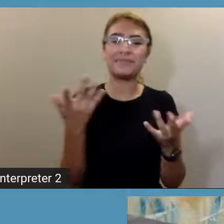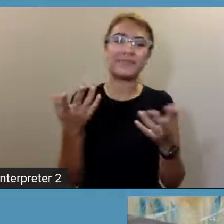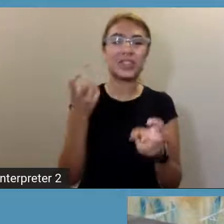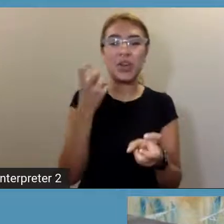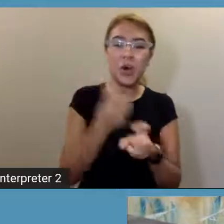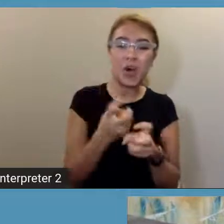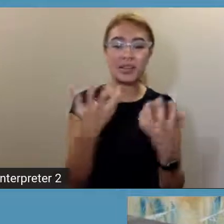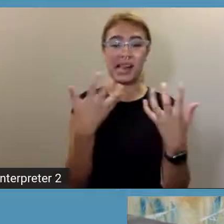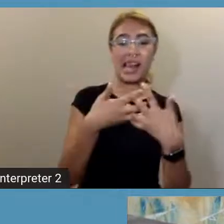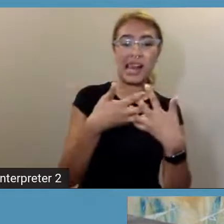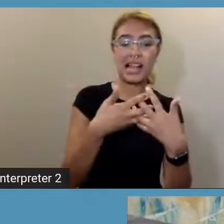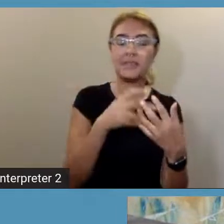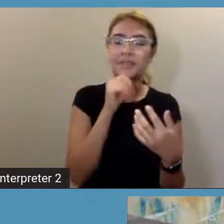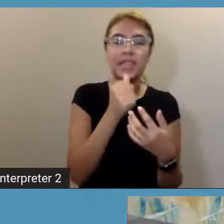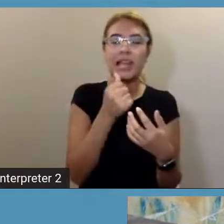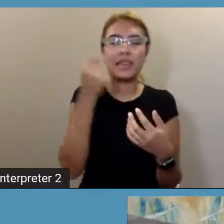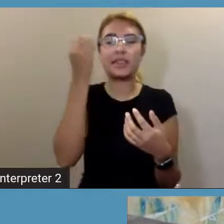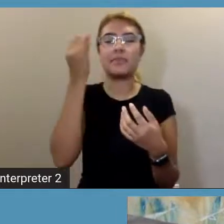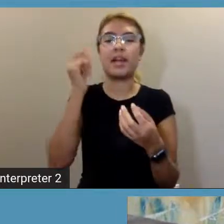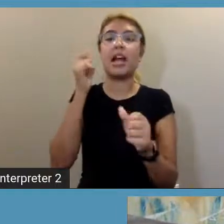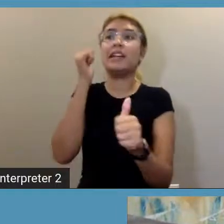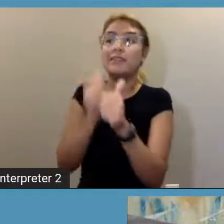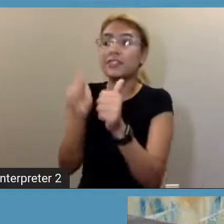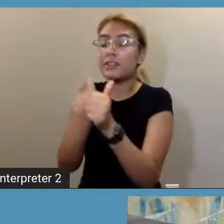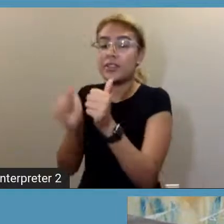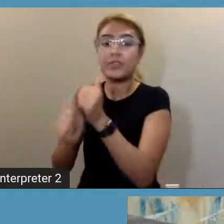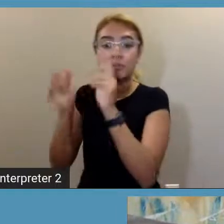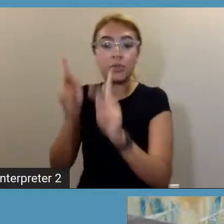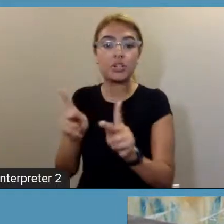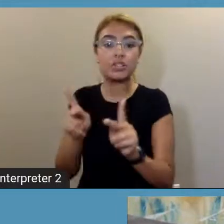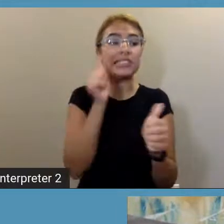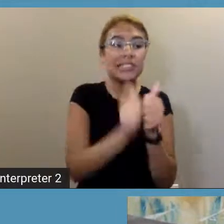of them. Generally, if someone